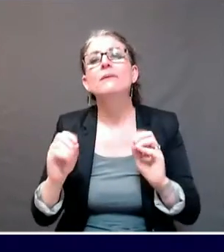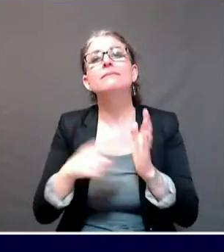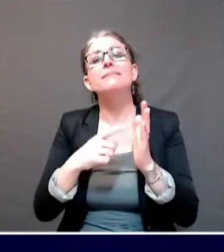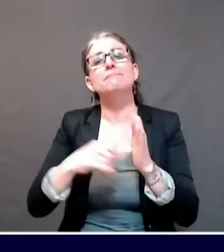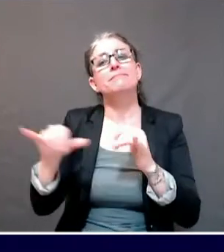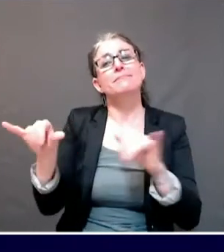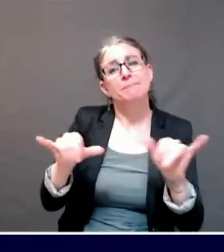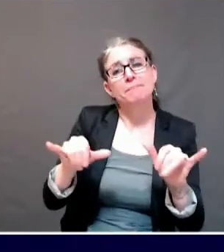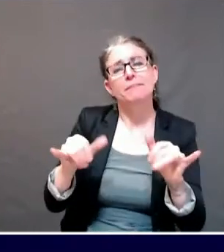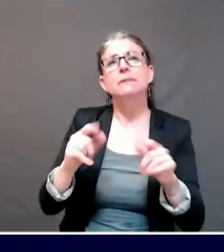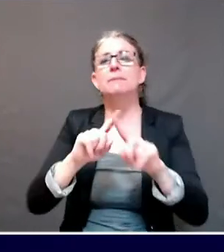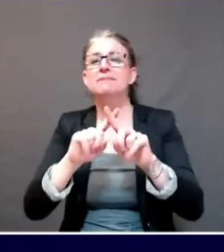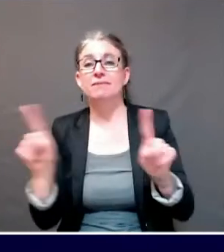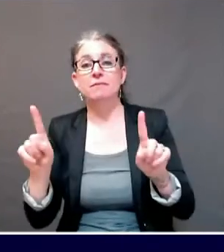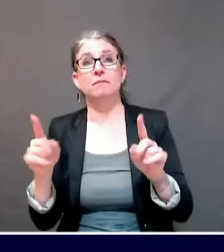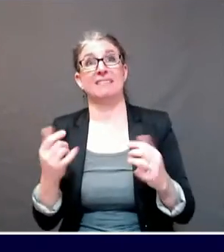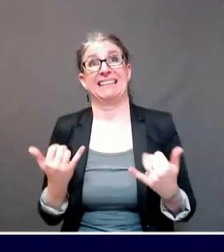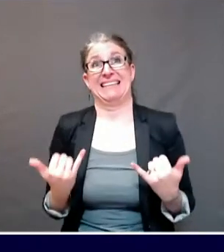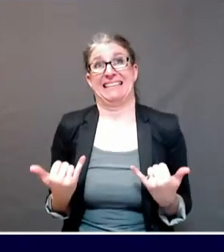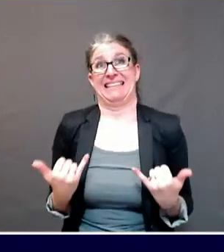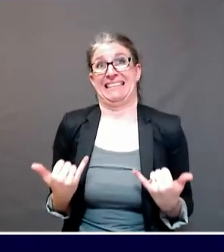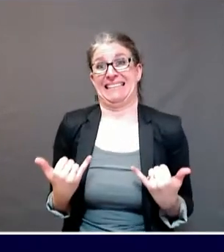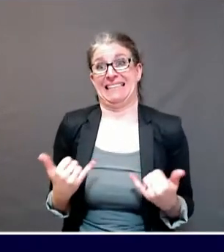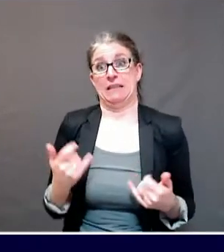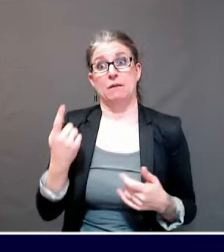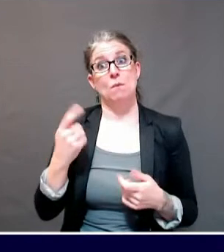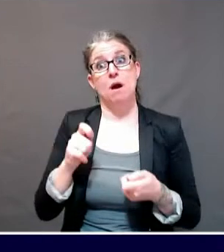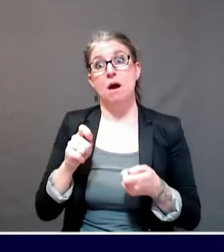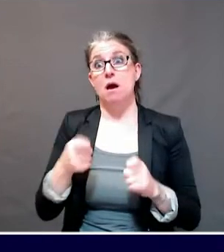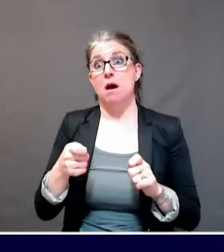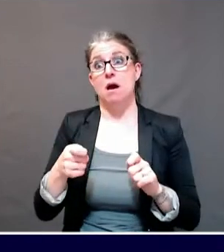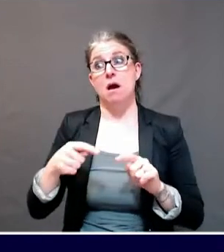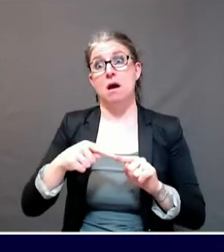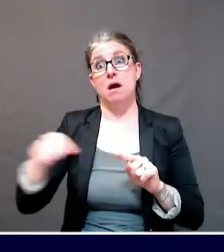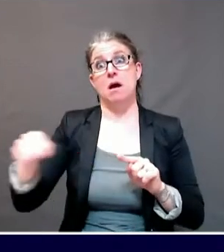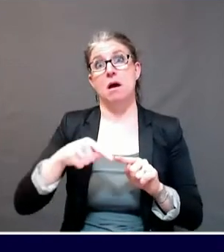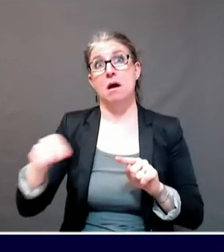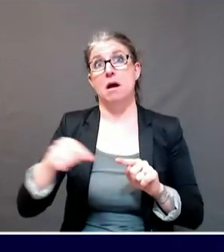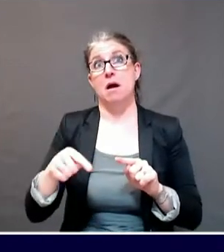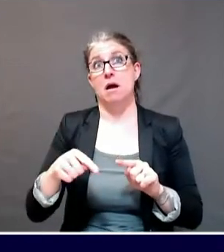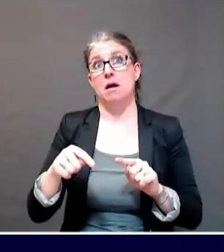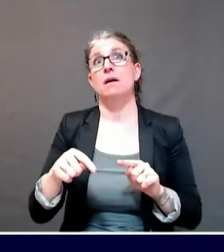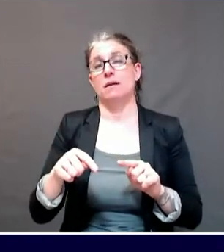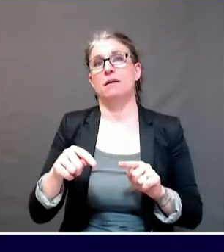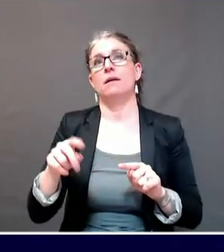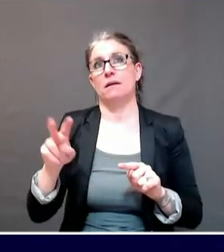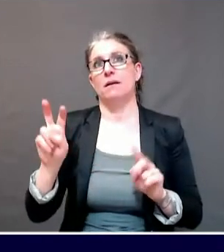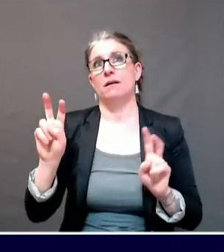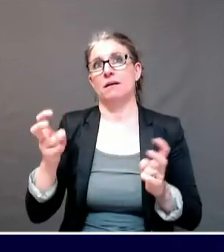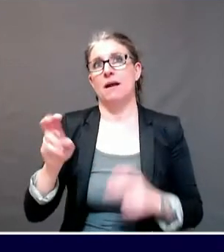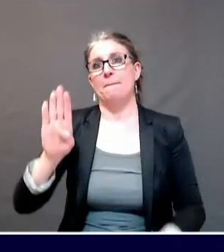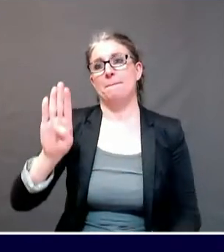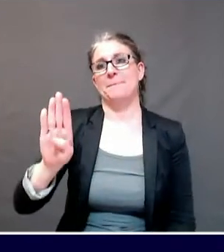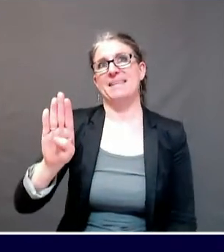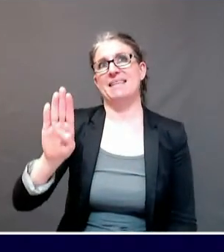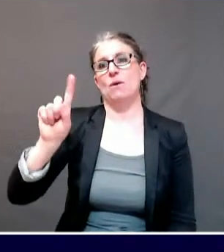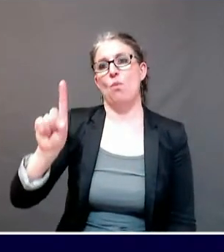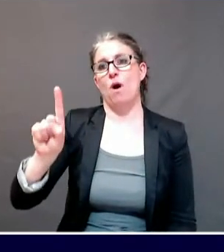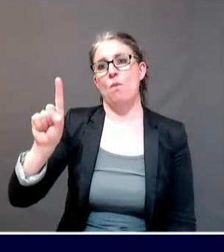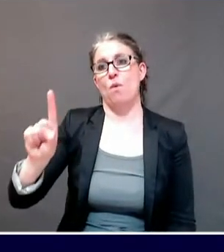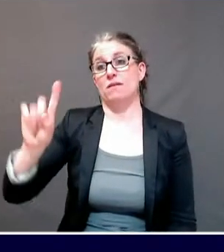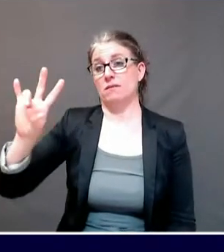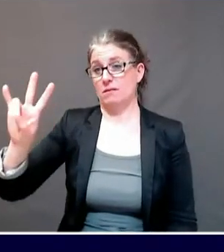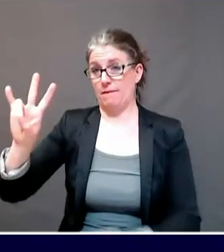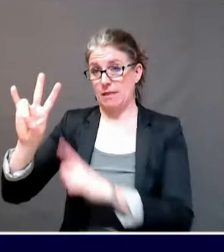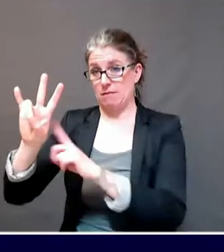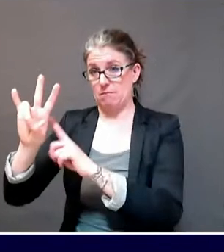B117 strain has been shown to have several changes that are changing the way that the virus